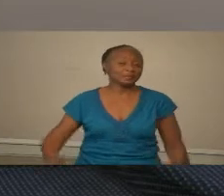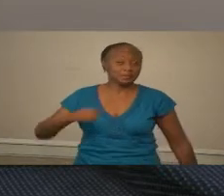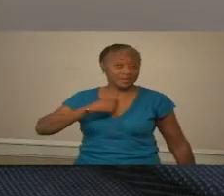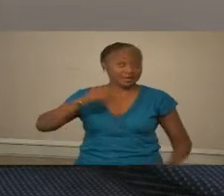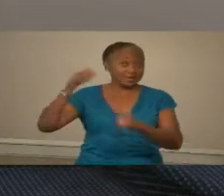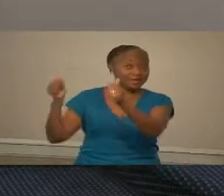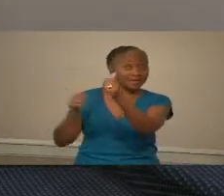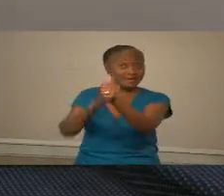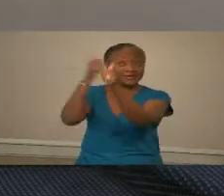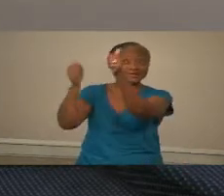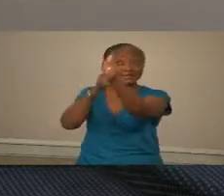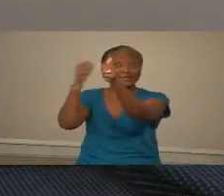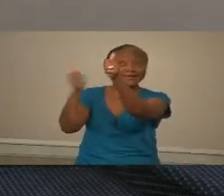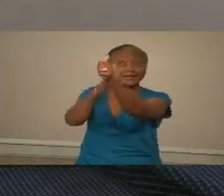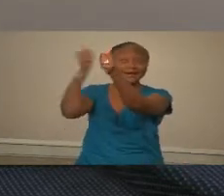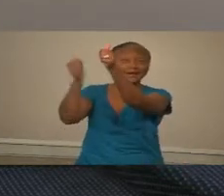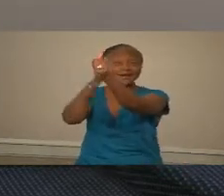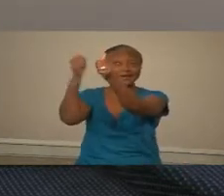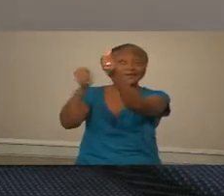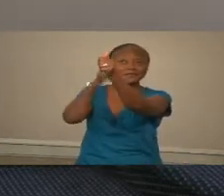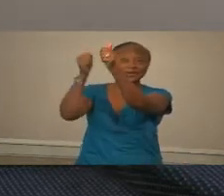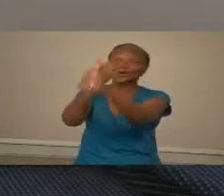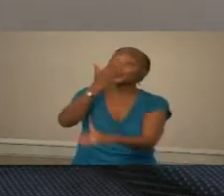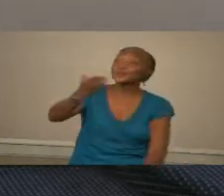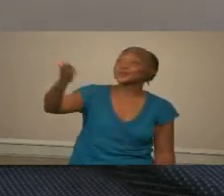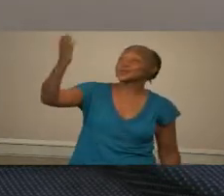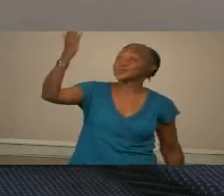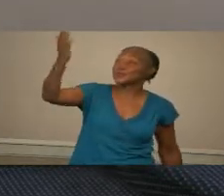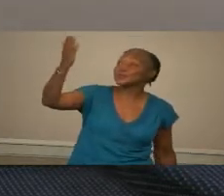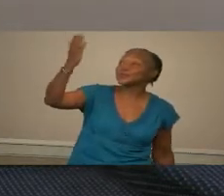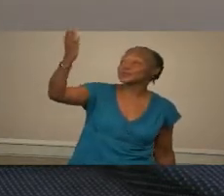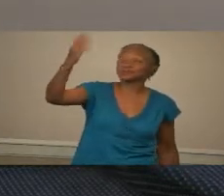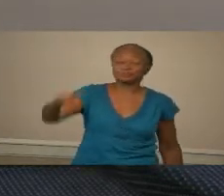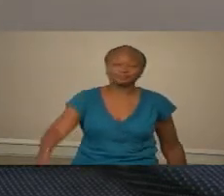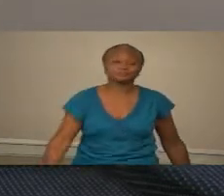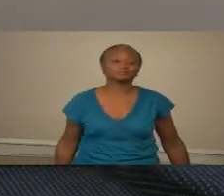I'm chasing after you.